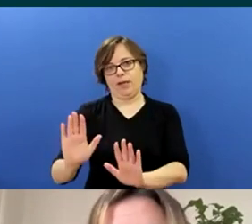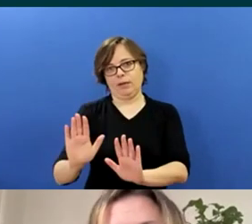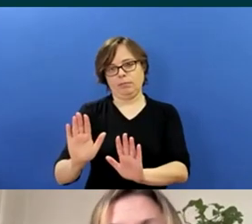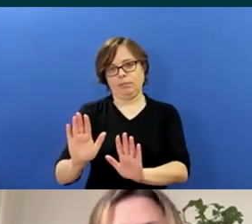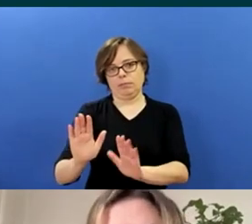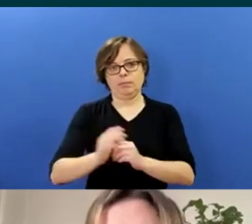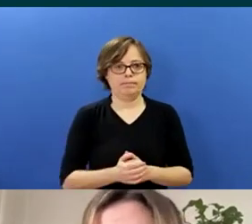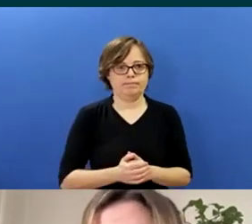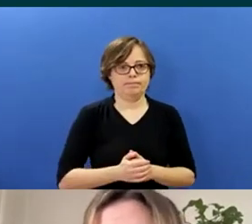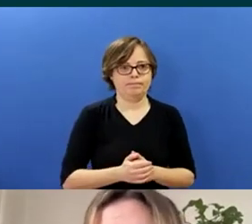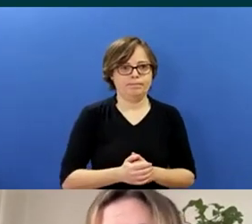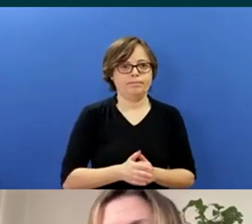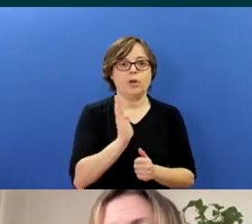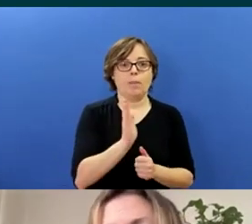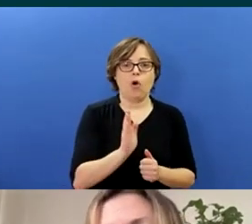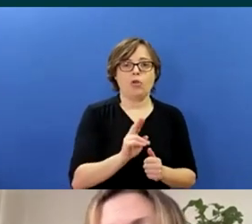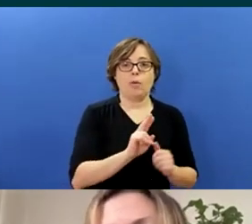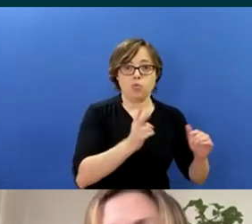Then there is consulting.